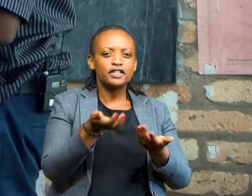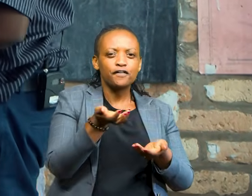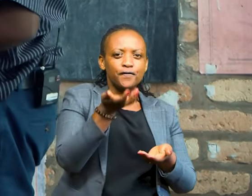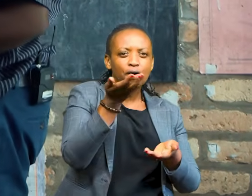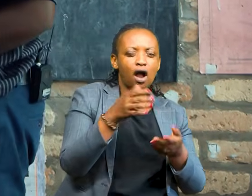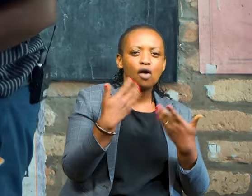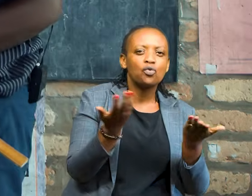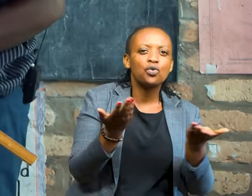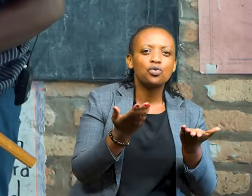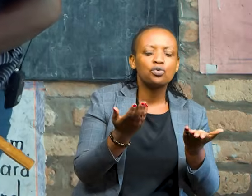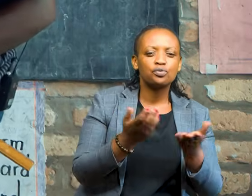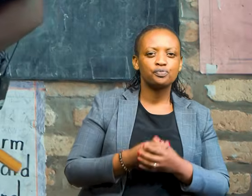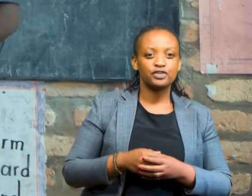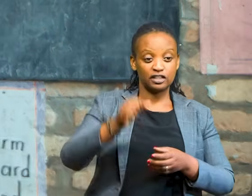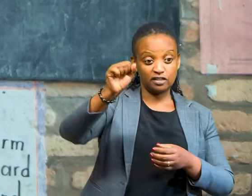up.